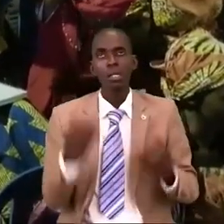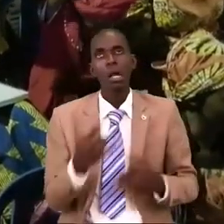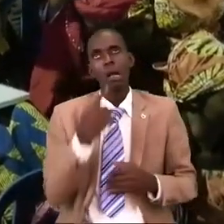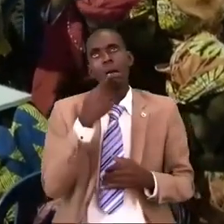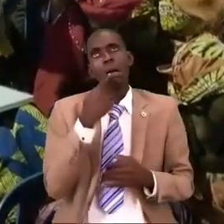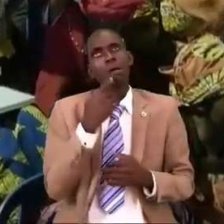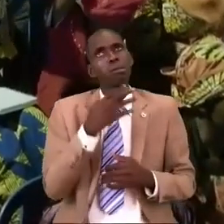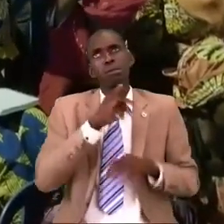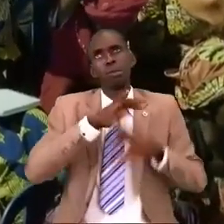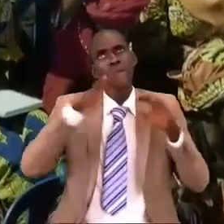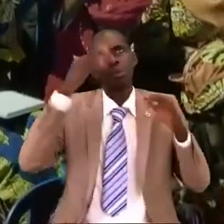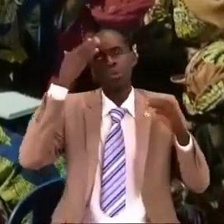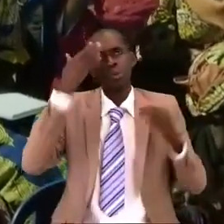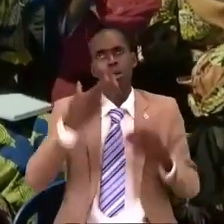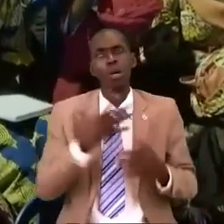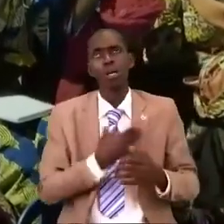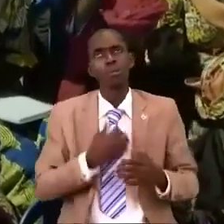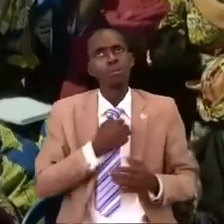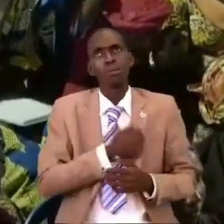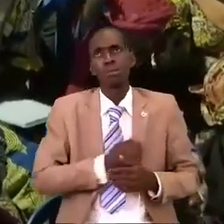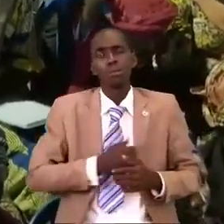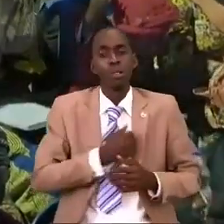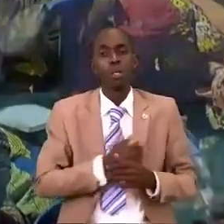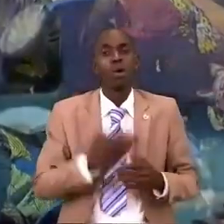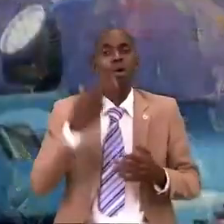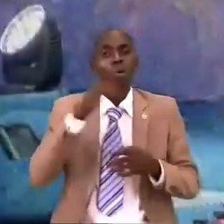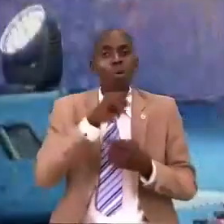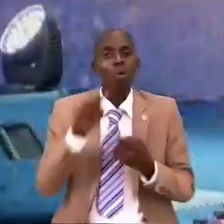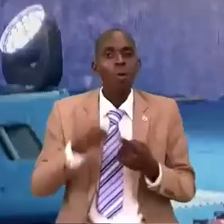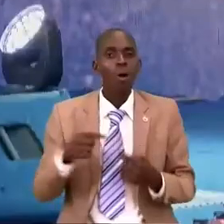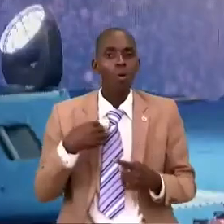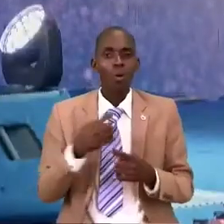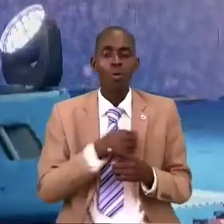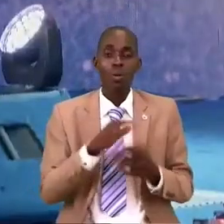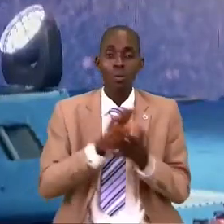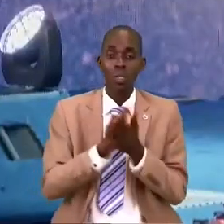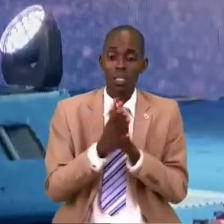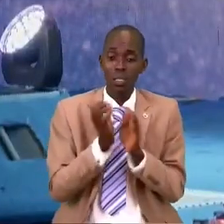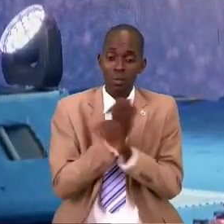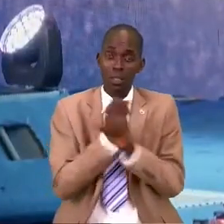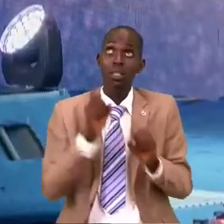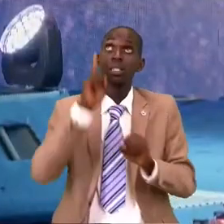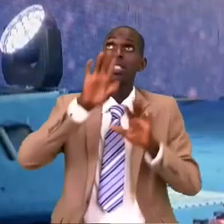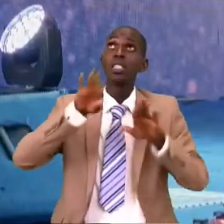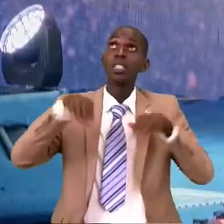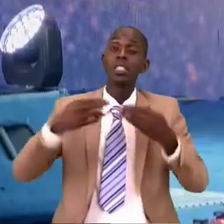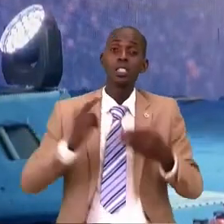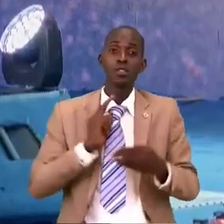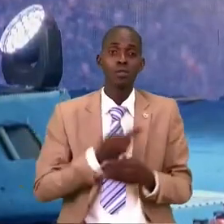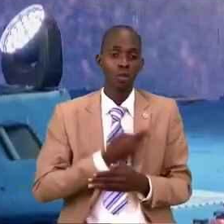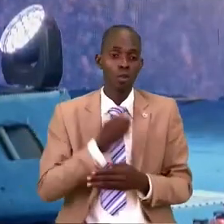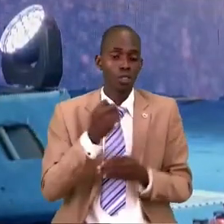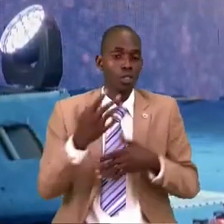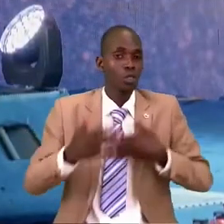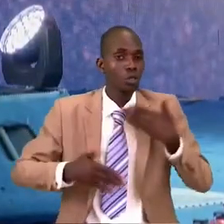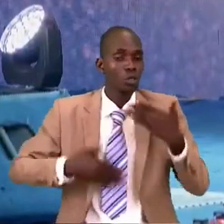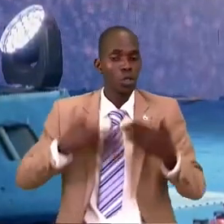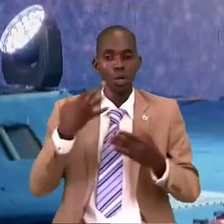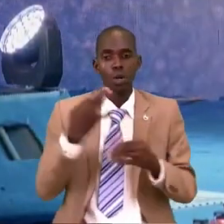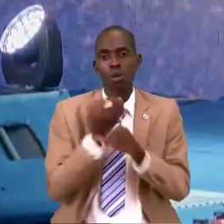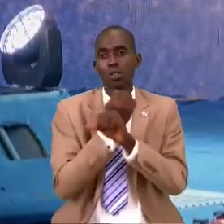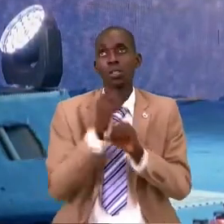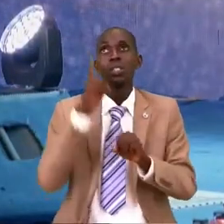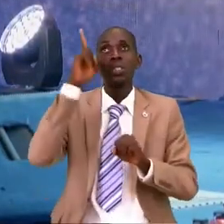joy of salvation. It says, restore unto me the joy of salvation. Full salvation, full